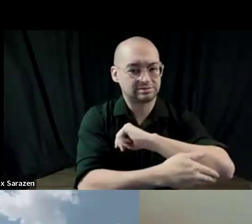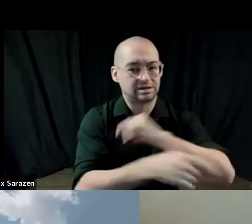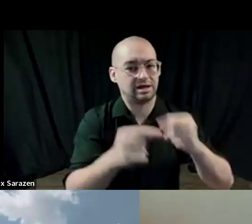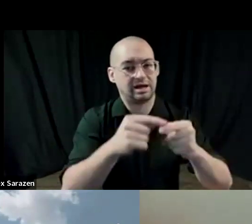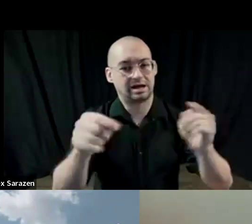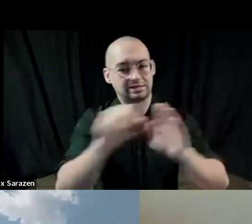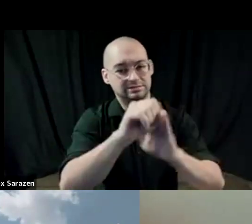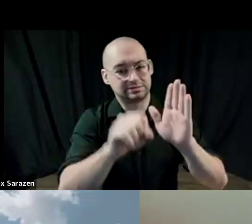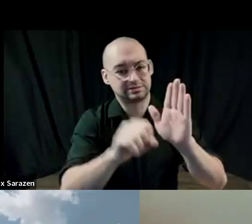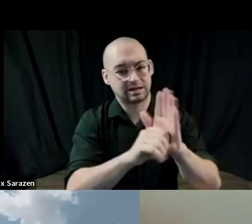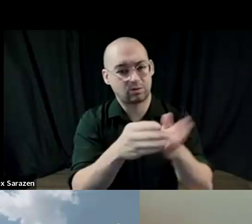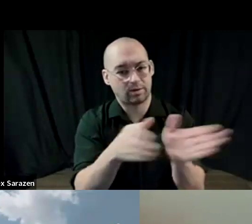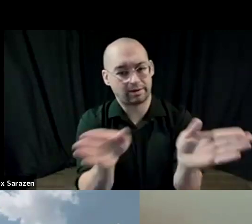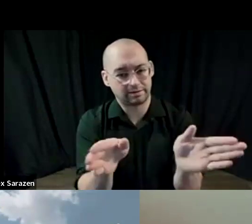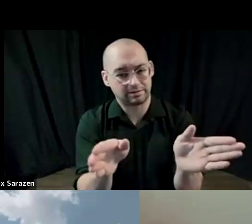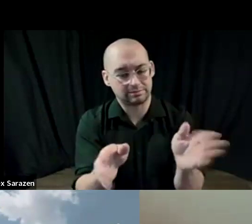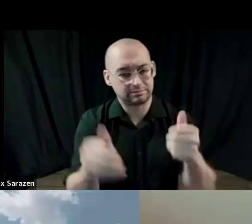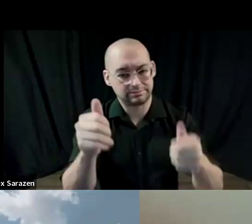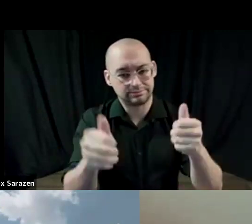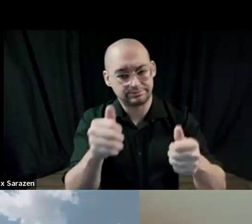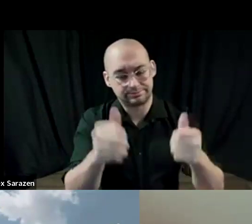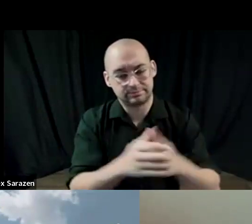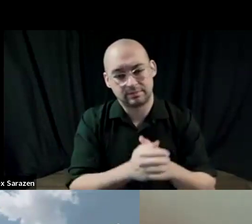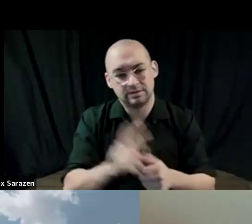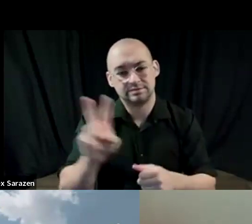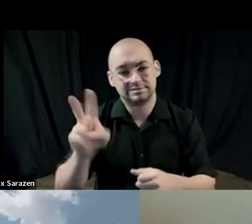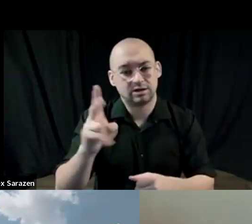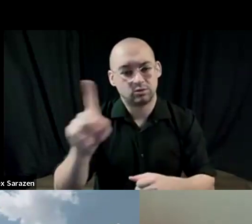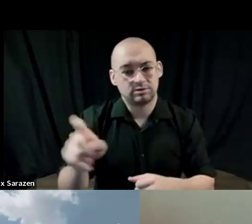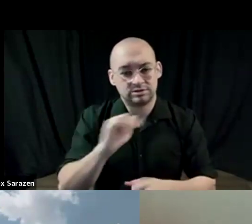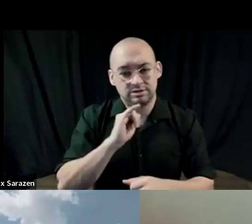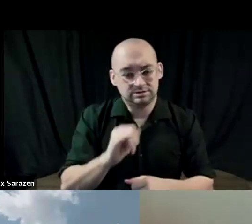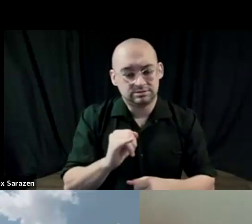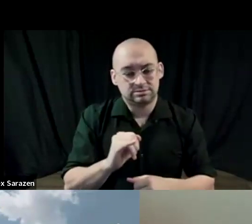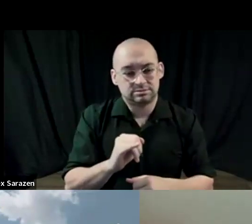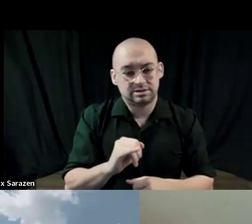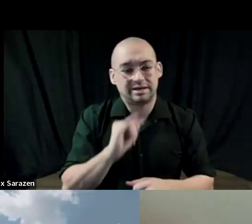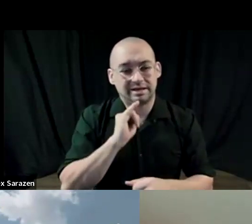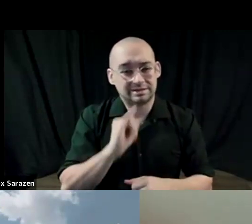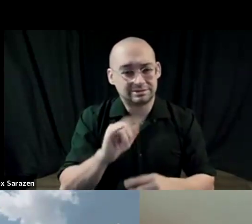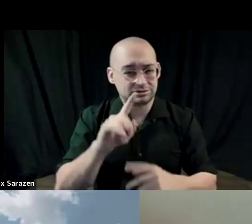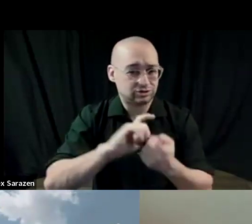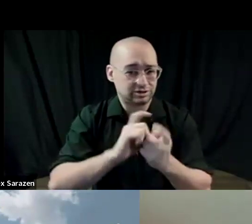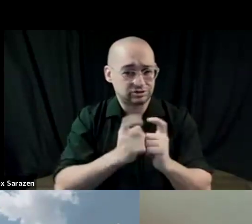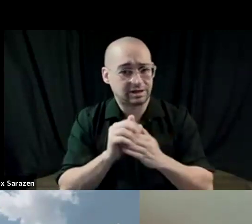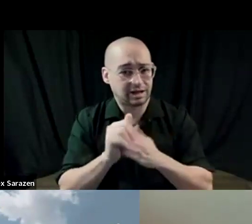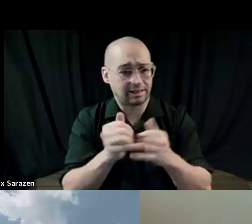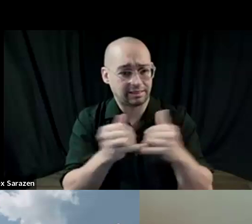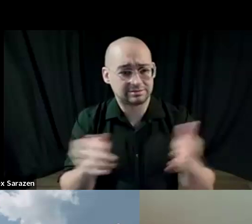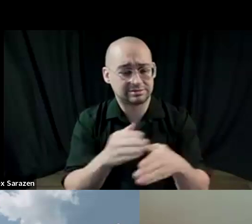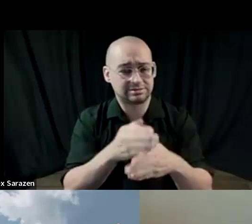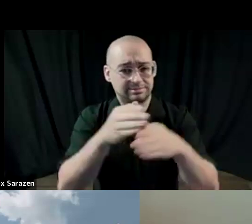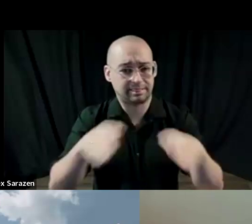state activities. My second question would be, are there any changes in the guidelines to the split between